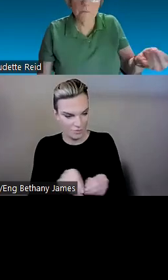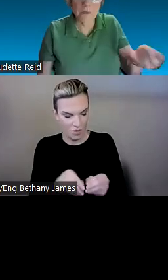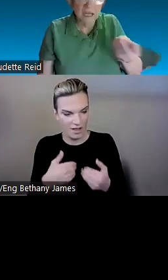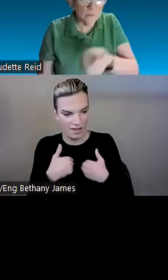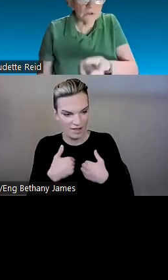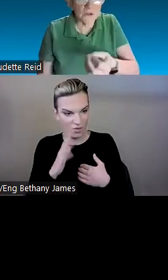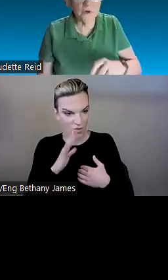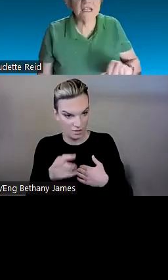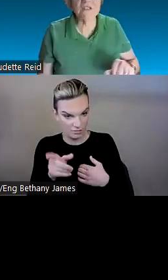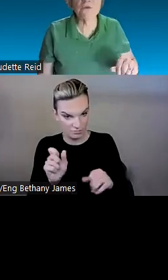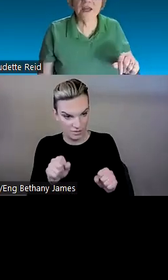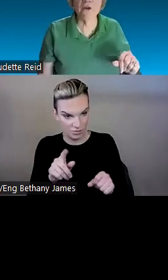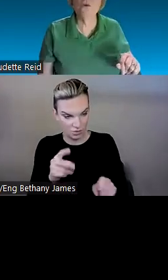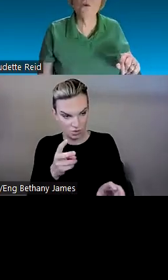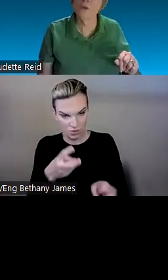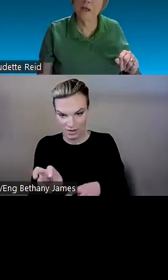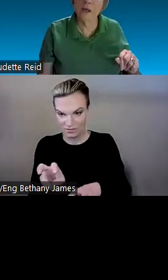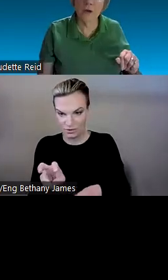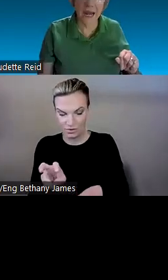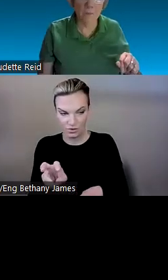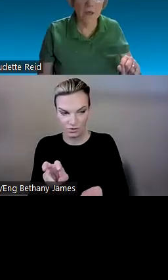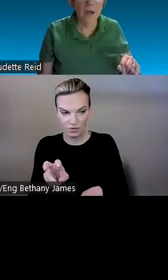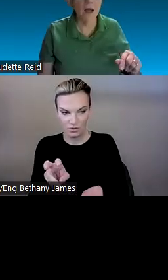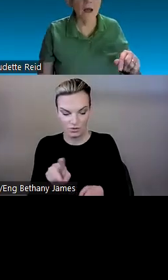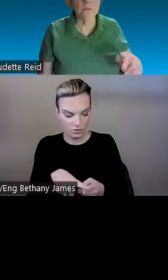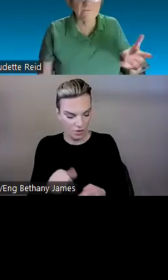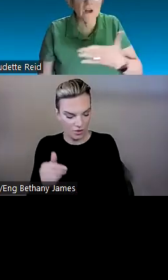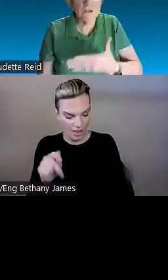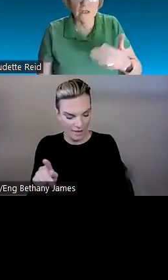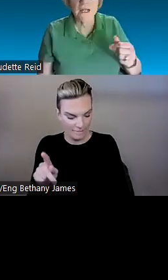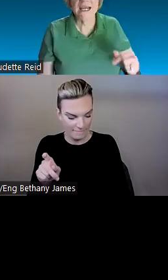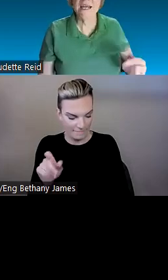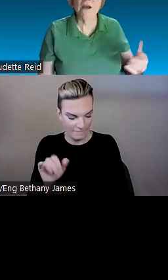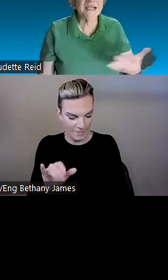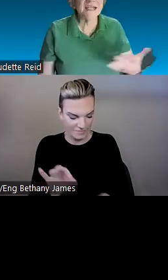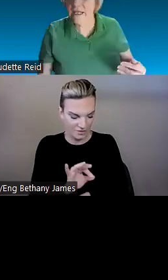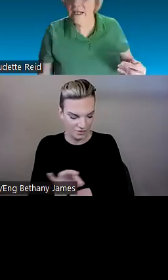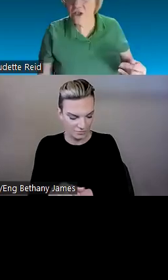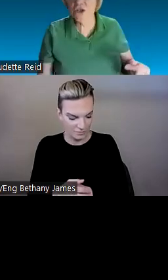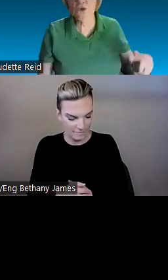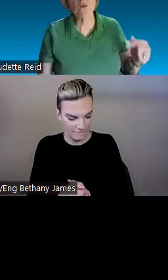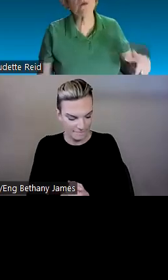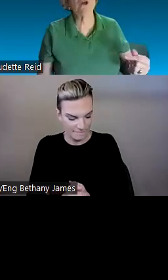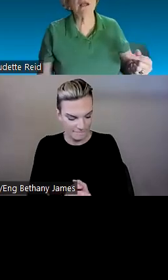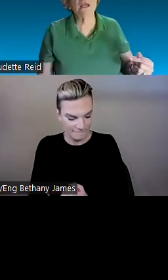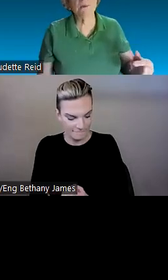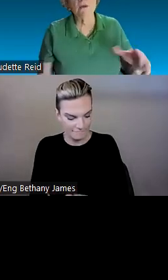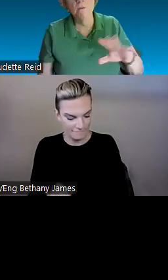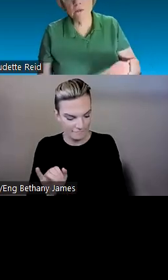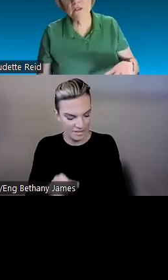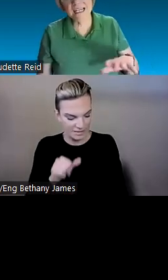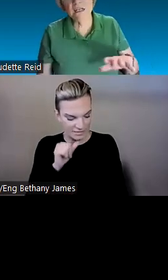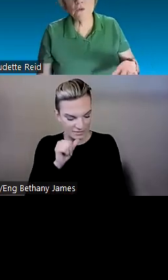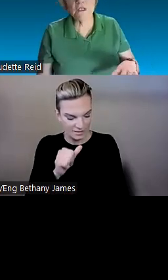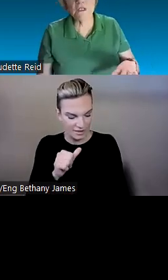they be able to transfer that over to another app, the function? Now, that's not really an issue when we're talking about